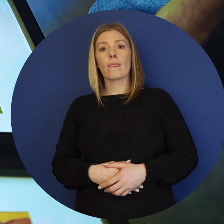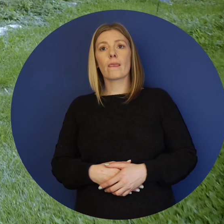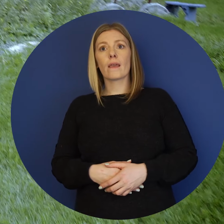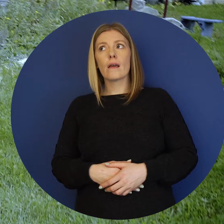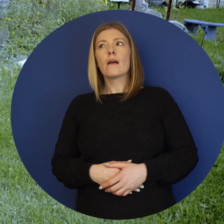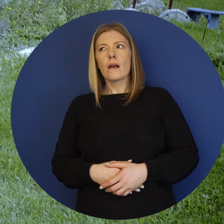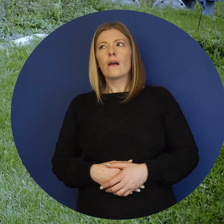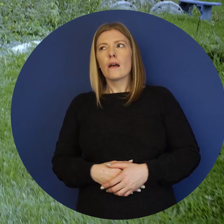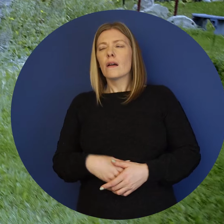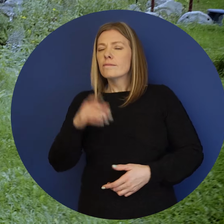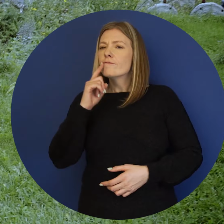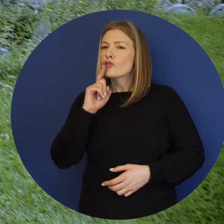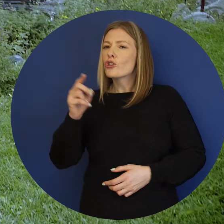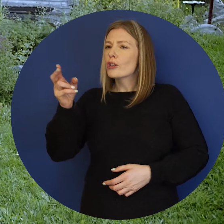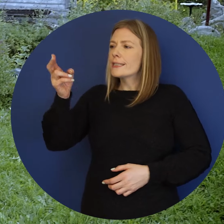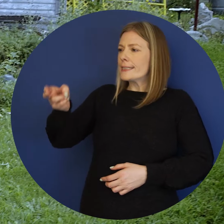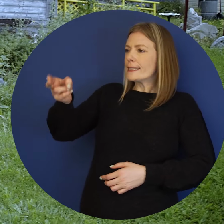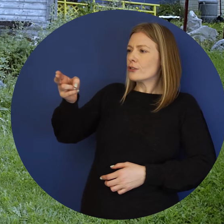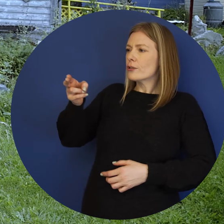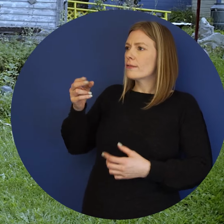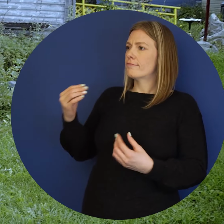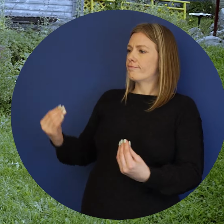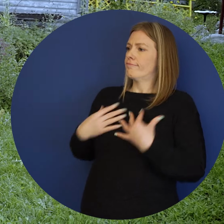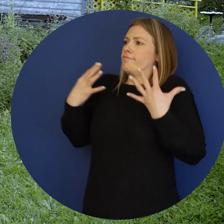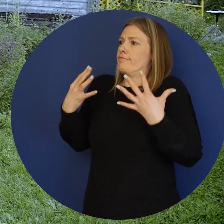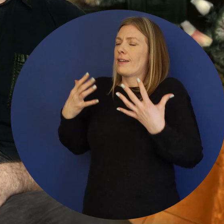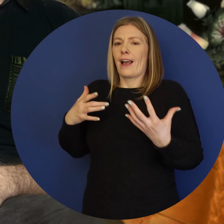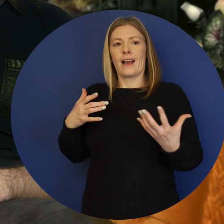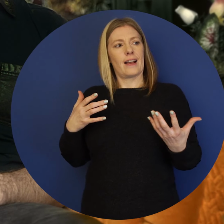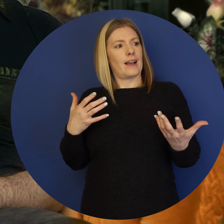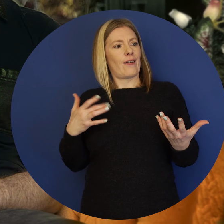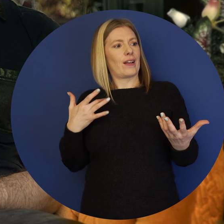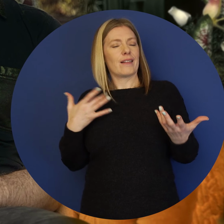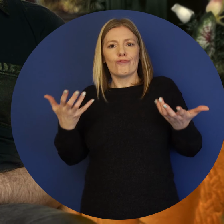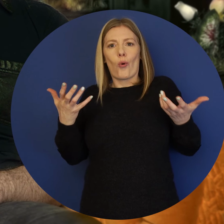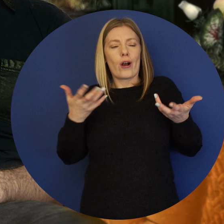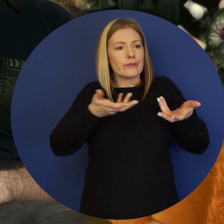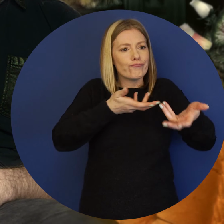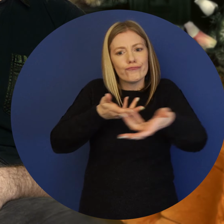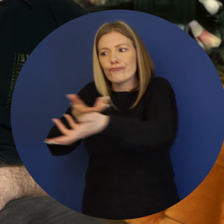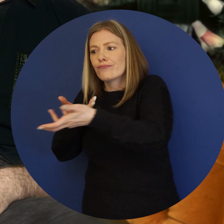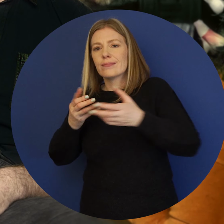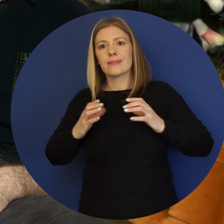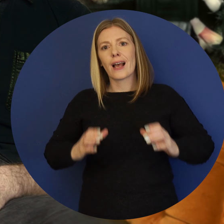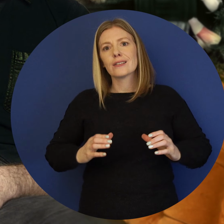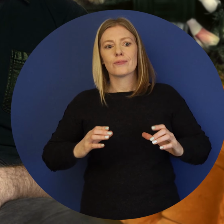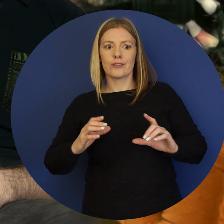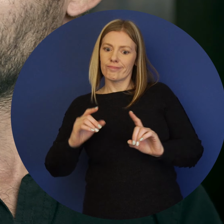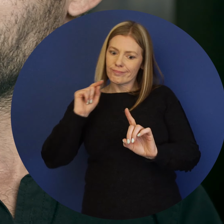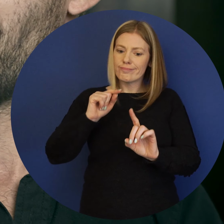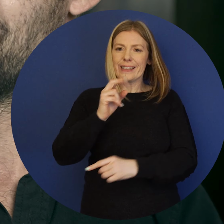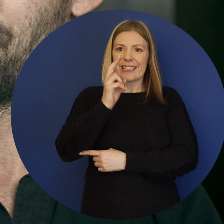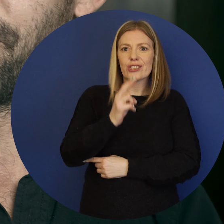Definitely the history has inspired me a lot, that's kind of what gets me excited to talk to customers about because that's usually,